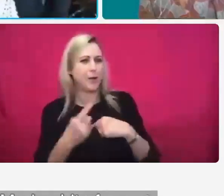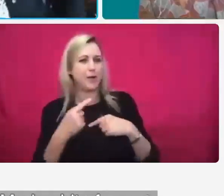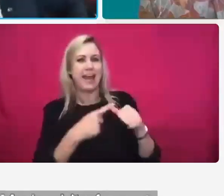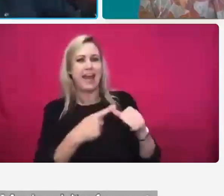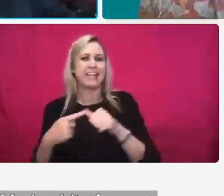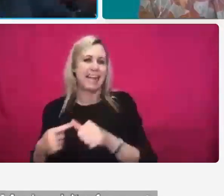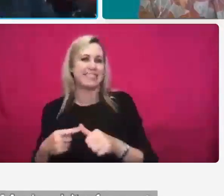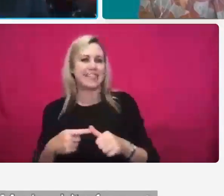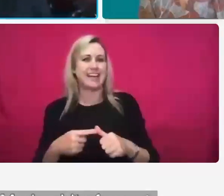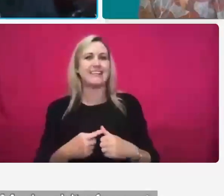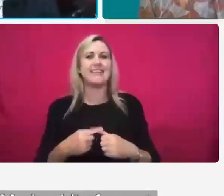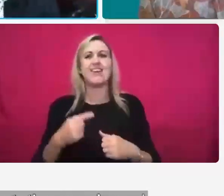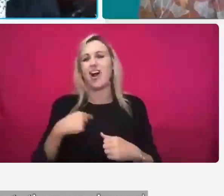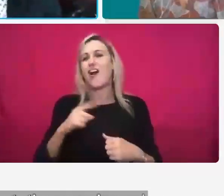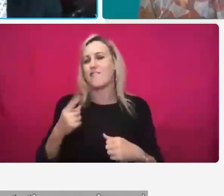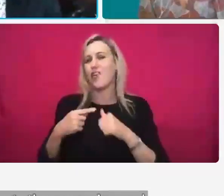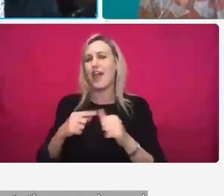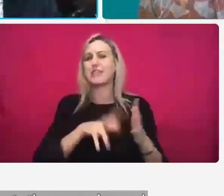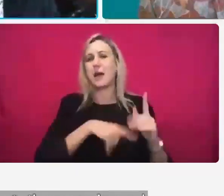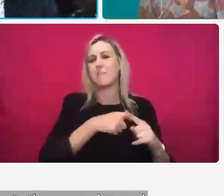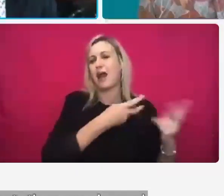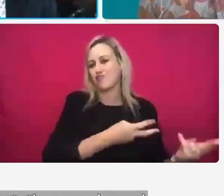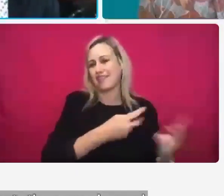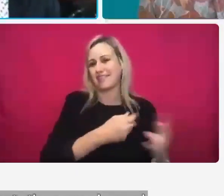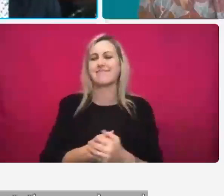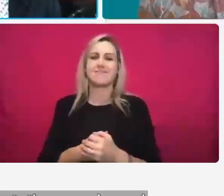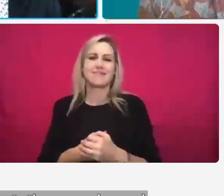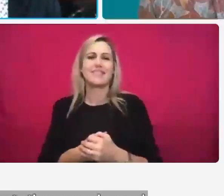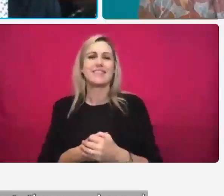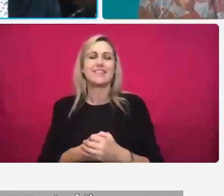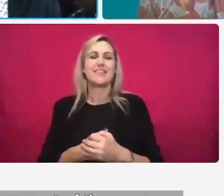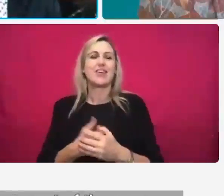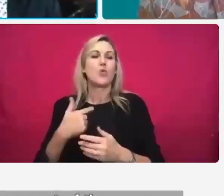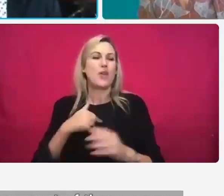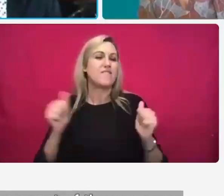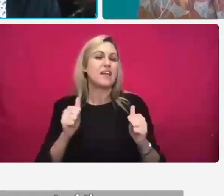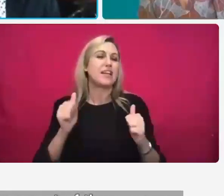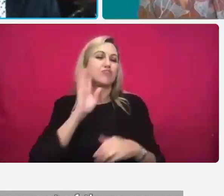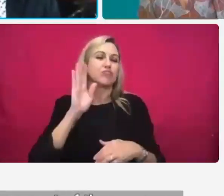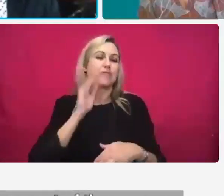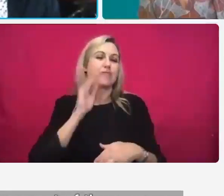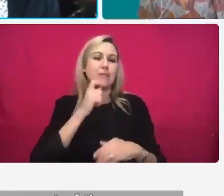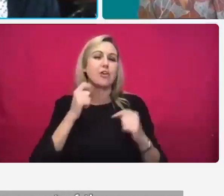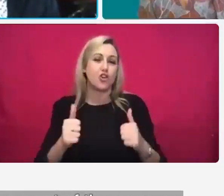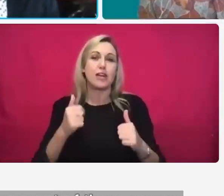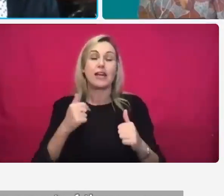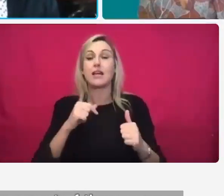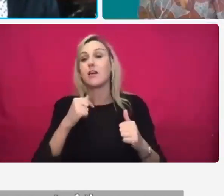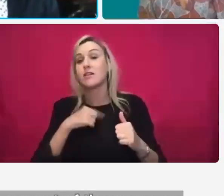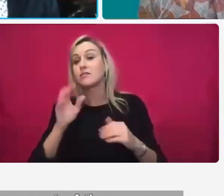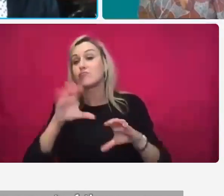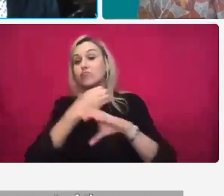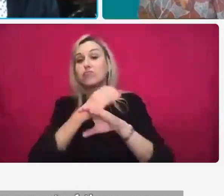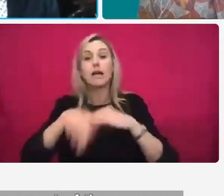time to give Mark a bit of a rest. We did finish the presentations early, and we've got till 2 o'clock.